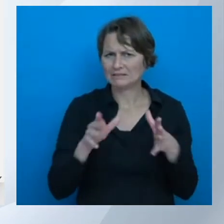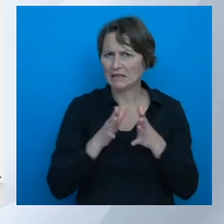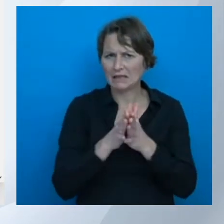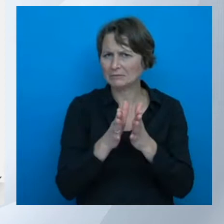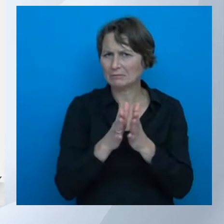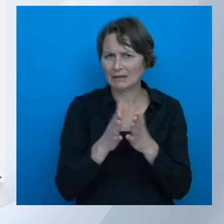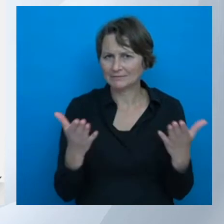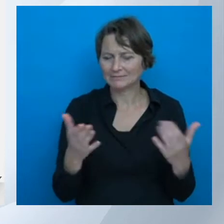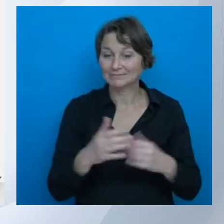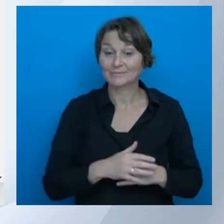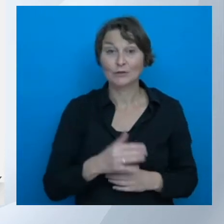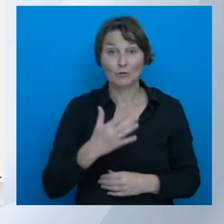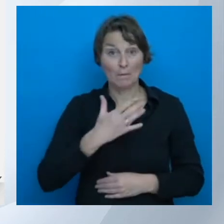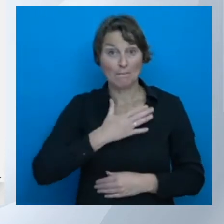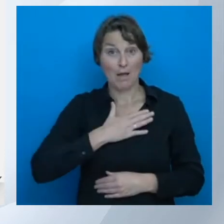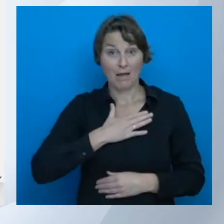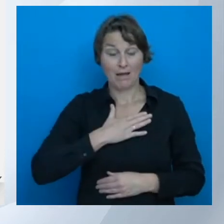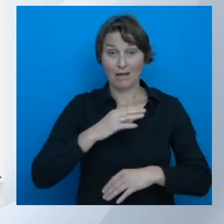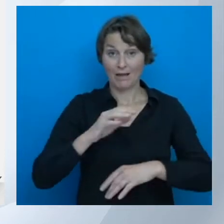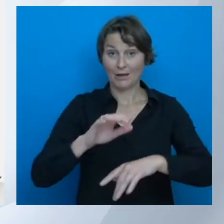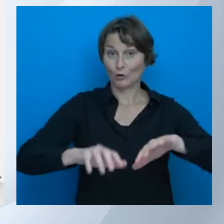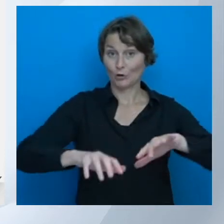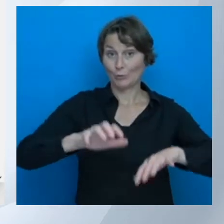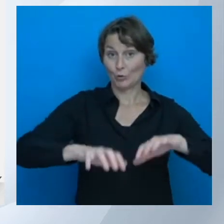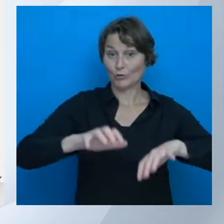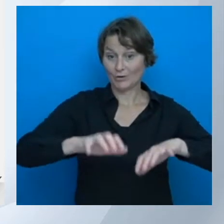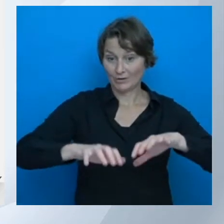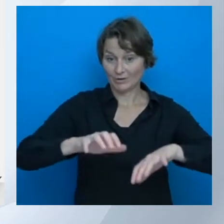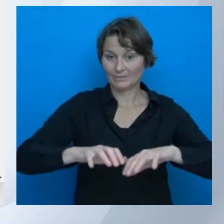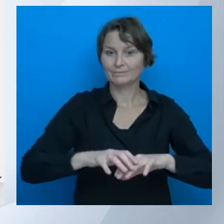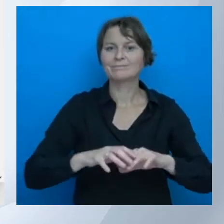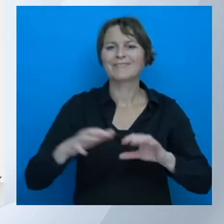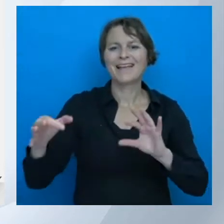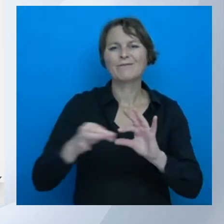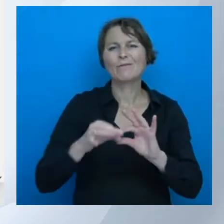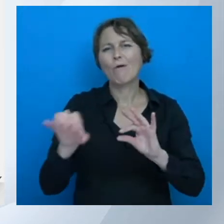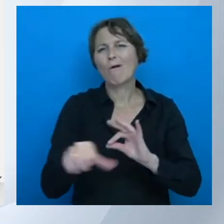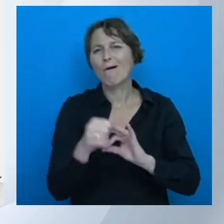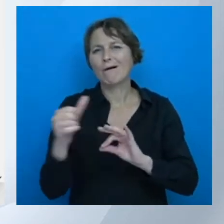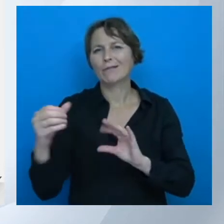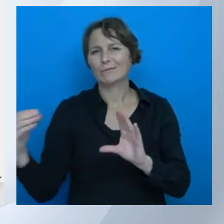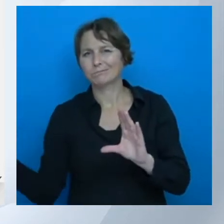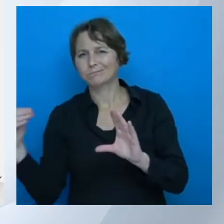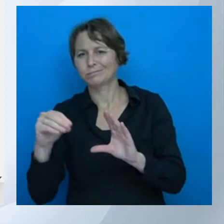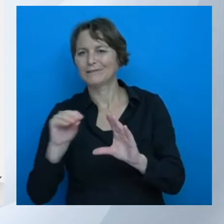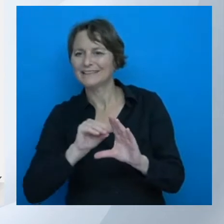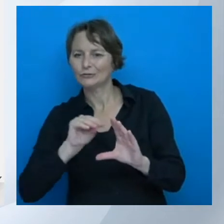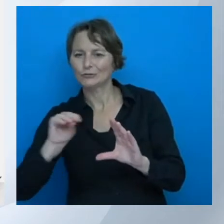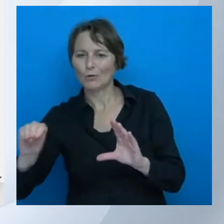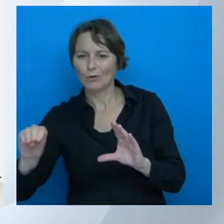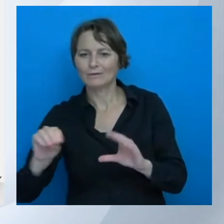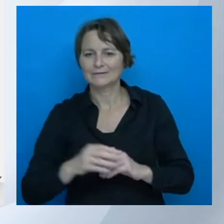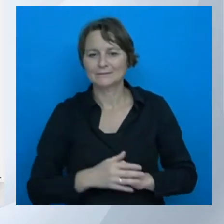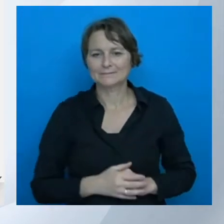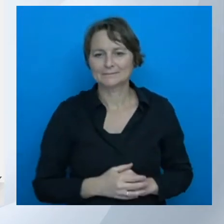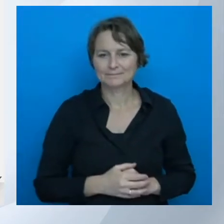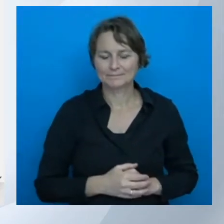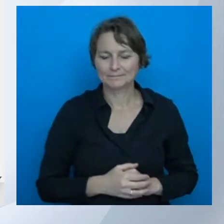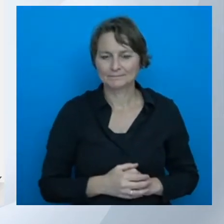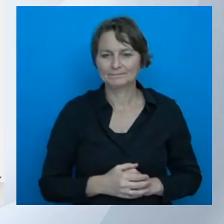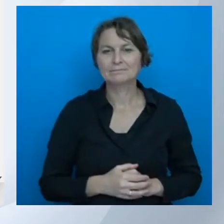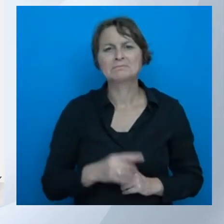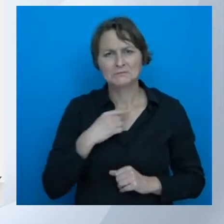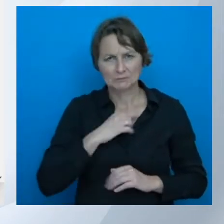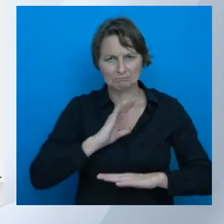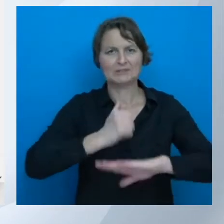my local computer and Jupyter notebooks installed on it. And as you can see in the first cell, I prepare the environment